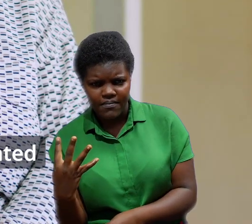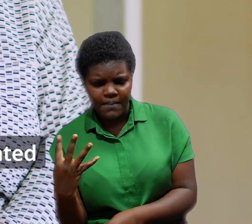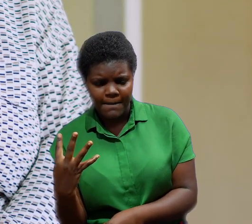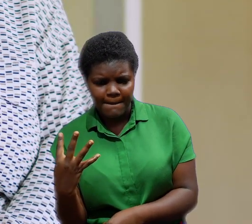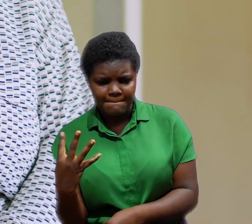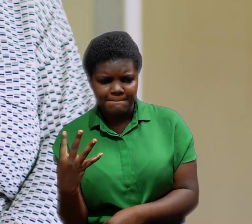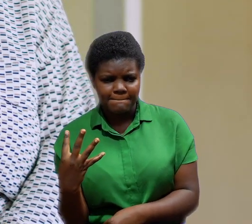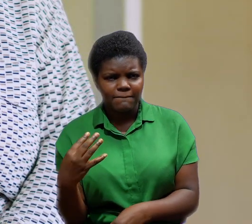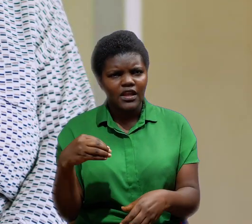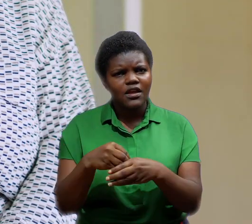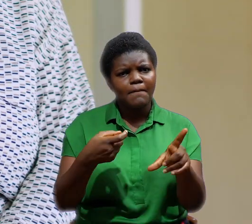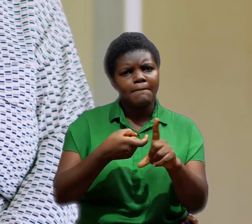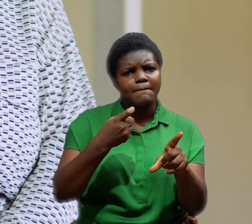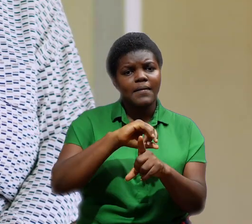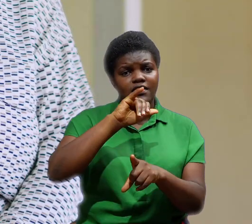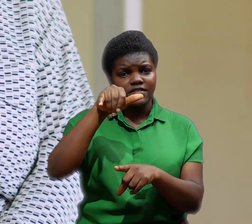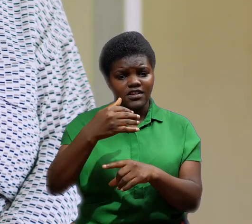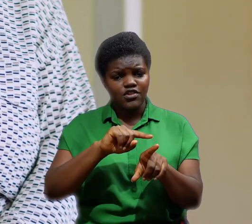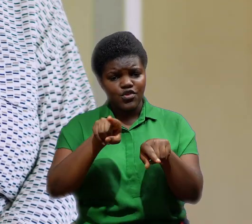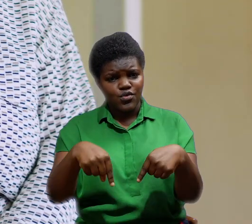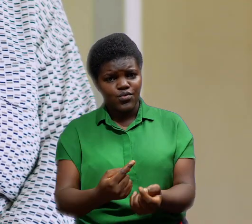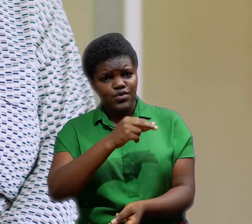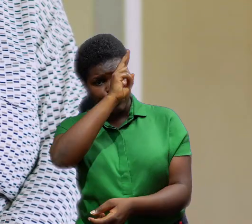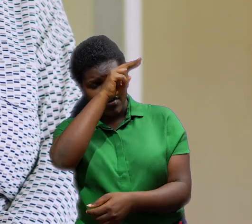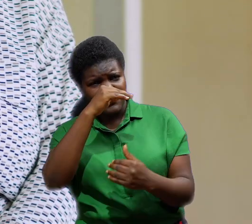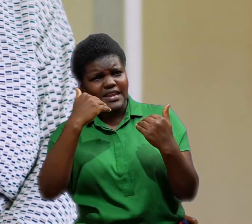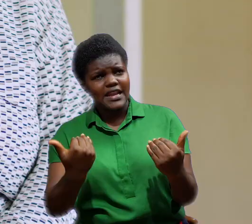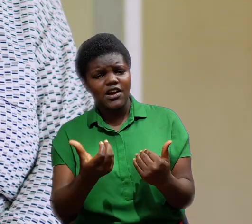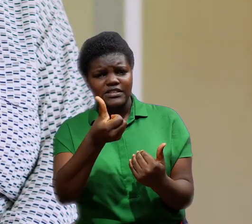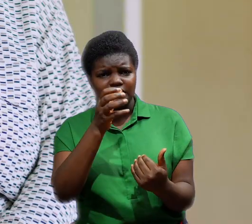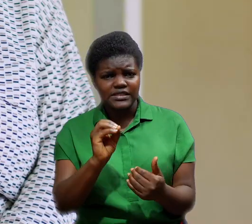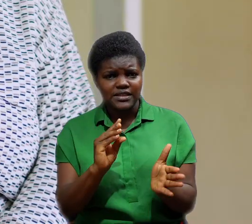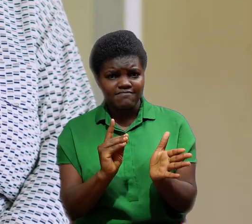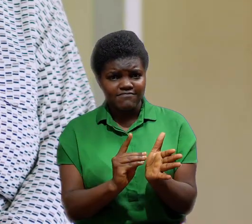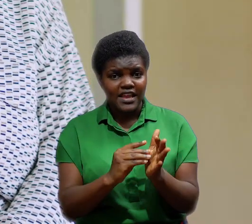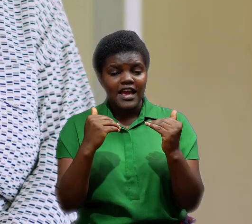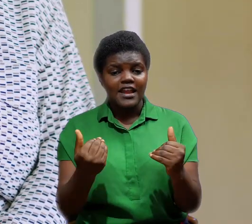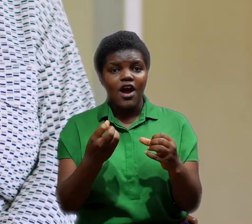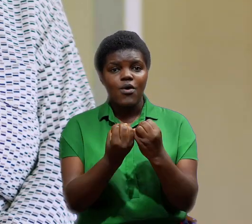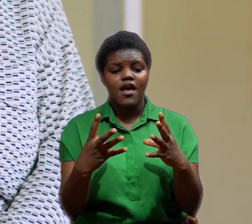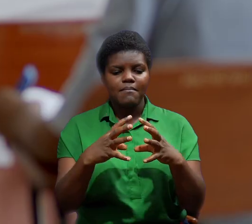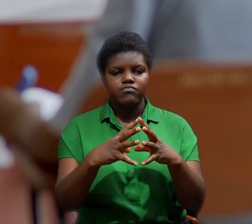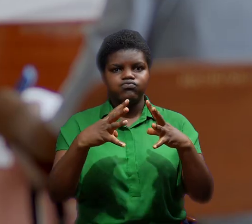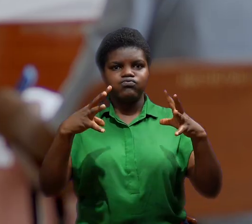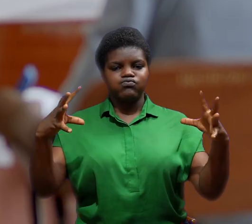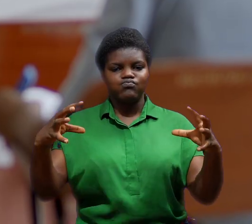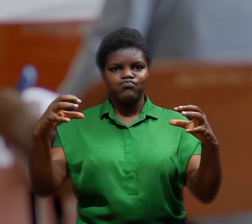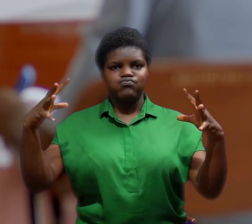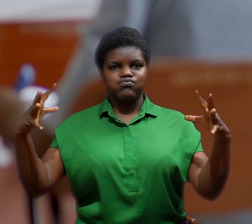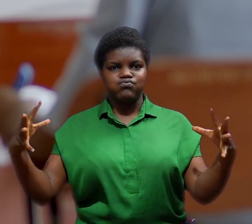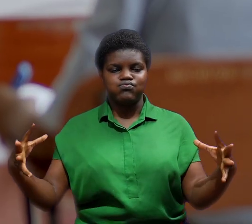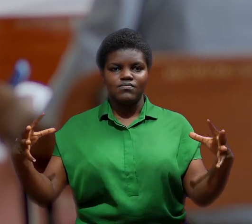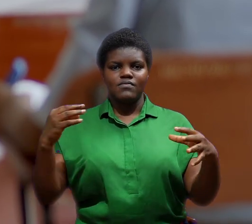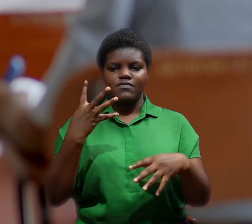we graduated now over 60. So our number has gone from 4 to 60 optometrists in the country. The Light for